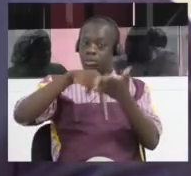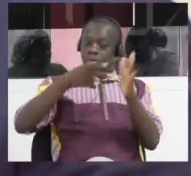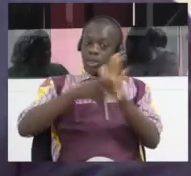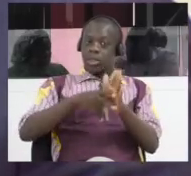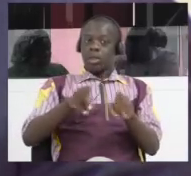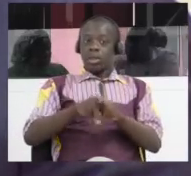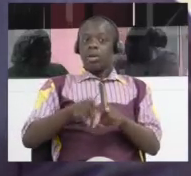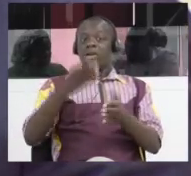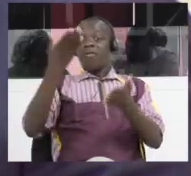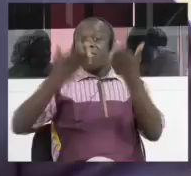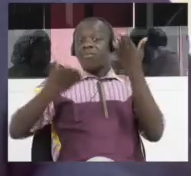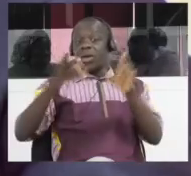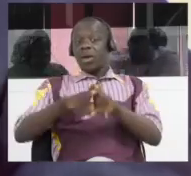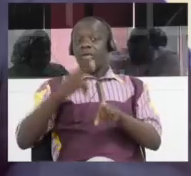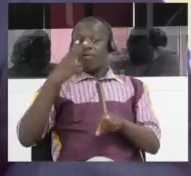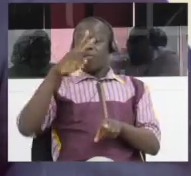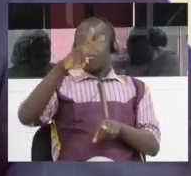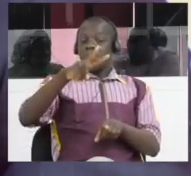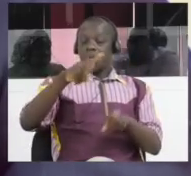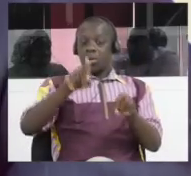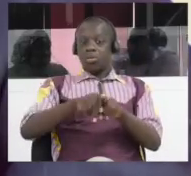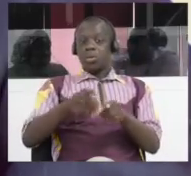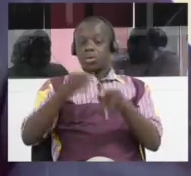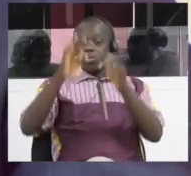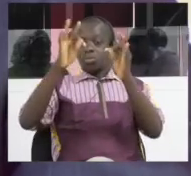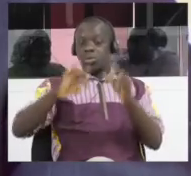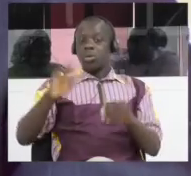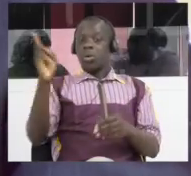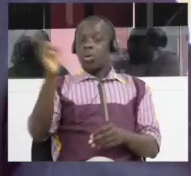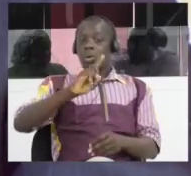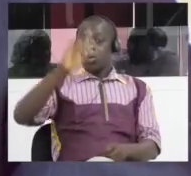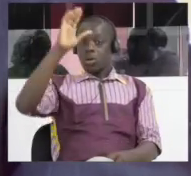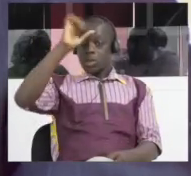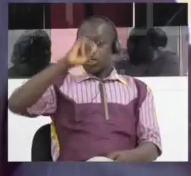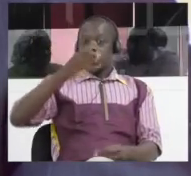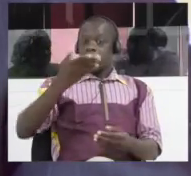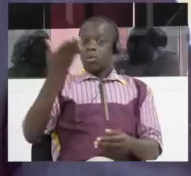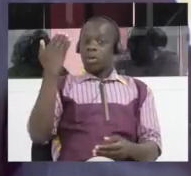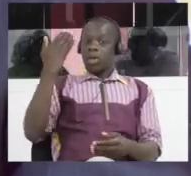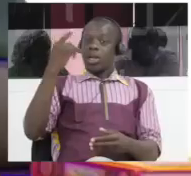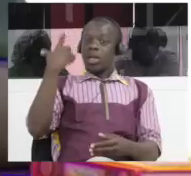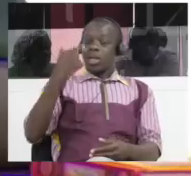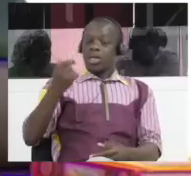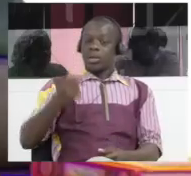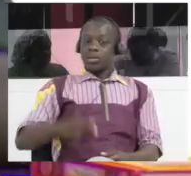characters? Tell us about these characters and what you understand, what you understood they were like at this stage.